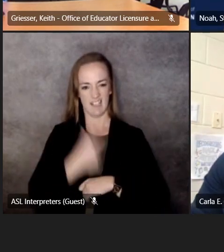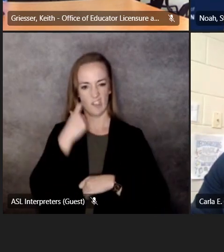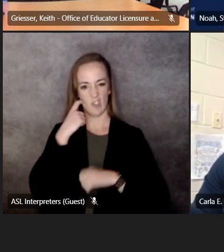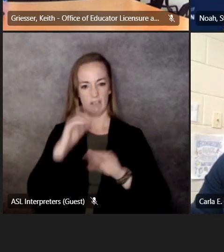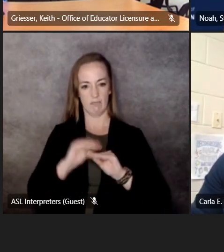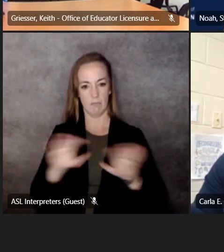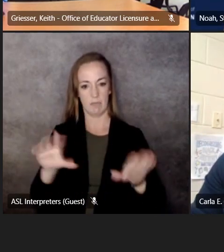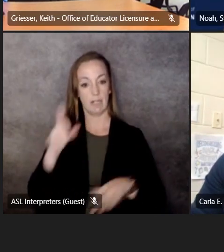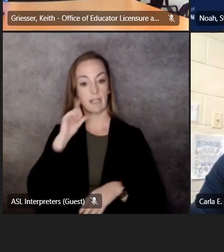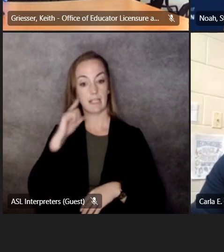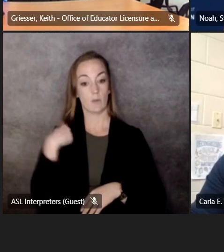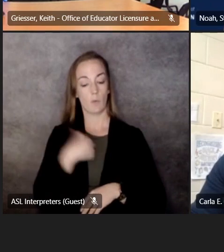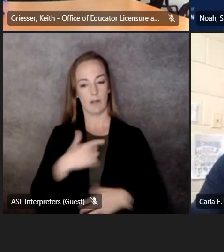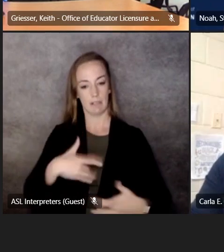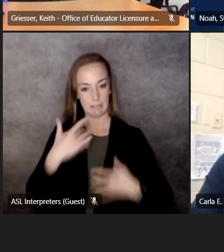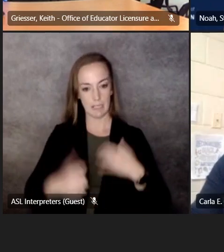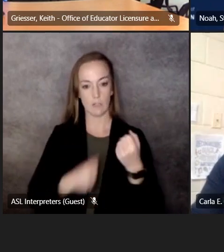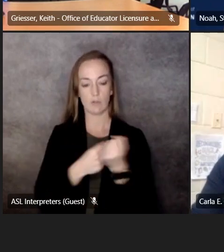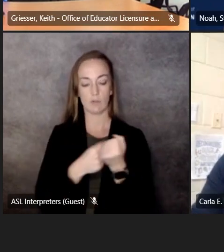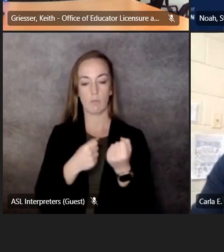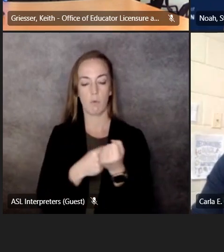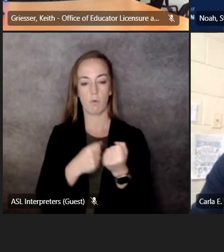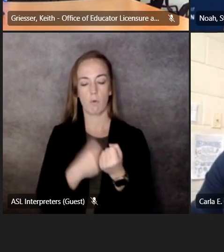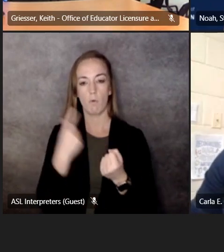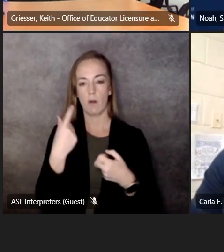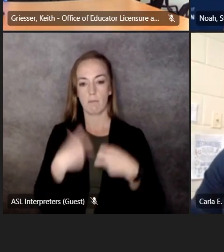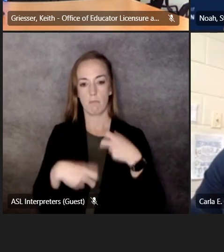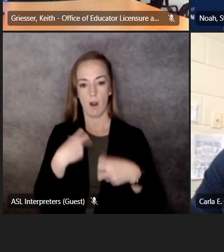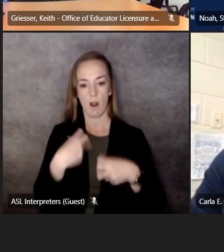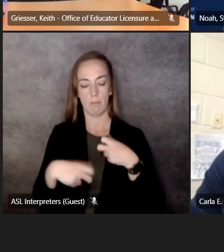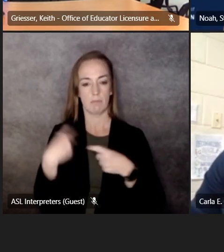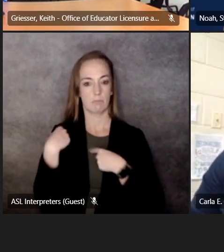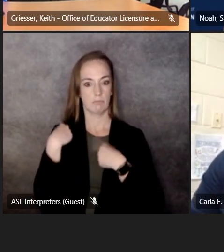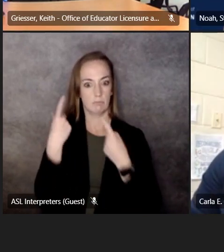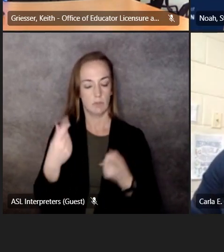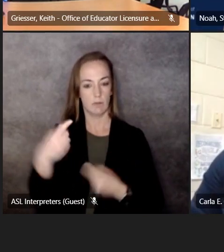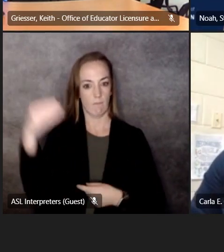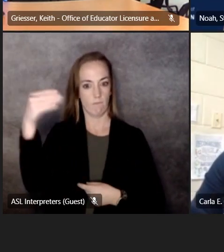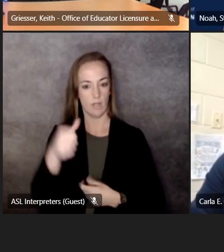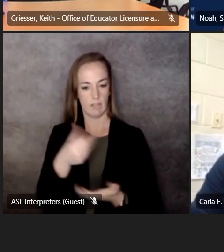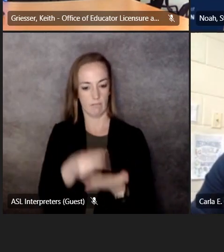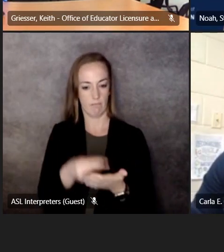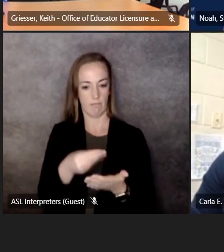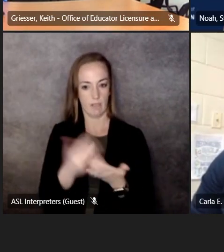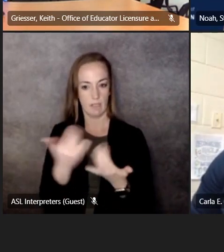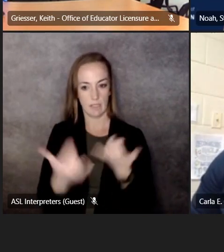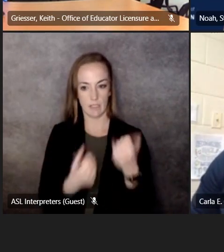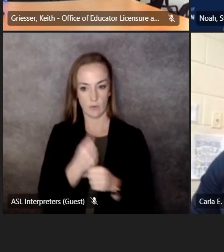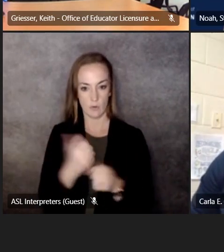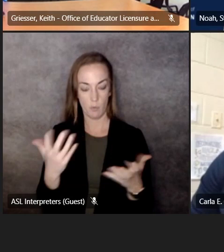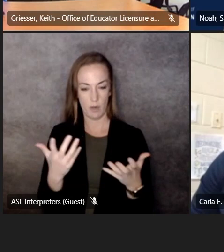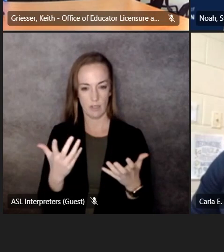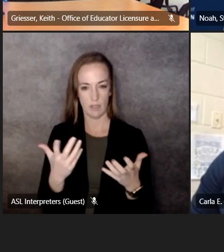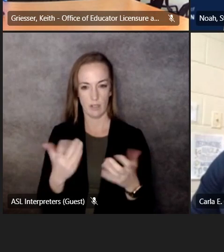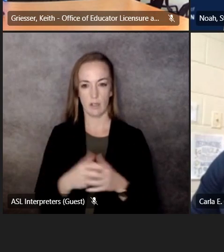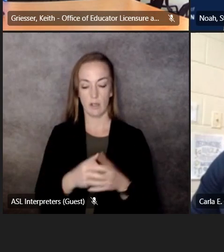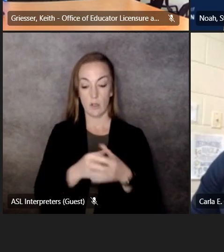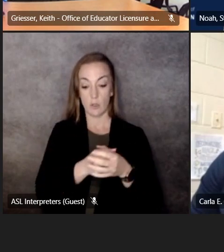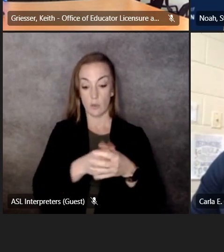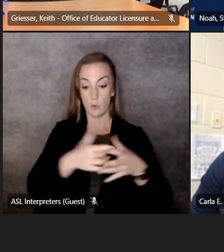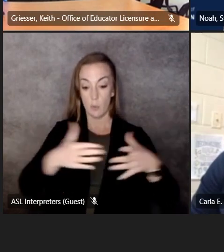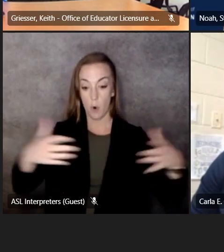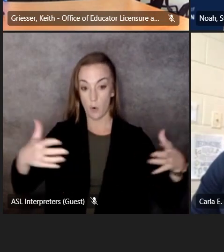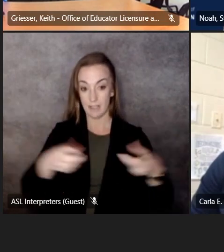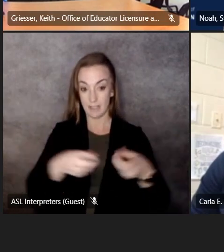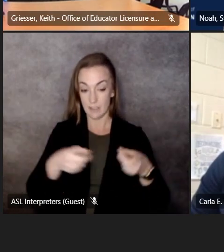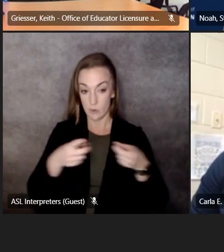and supportive of, one of the problems that we've had in terms of funding this year has been the growth districts that are growing in size, have